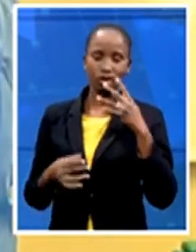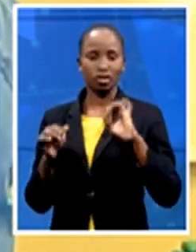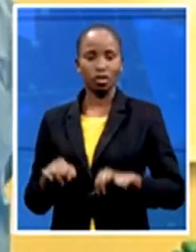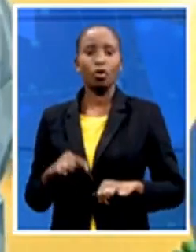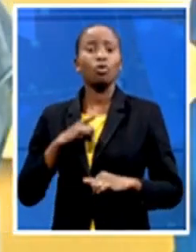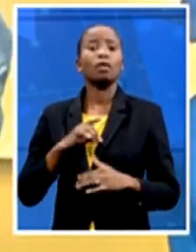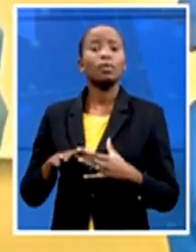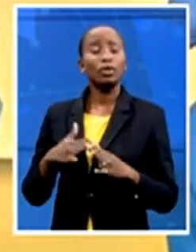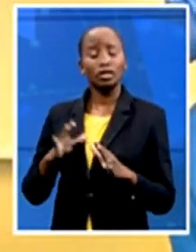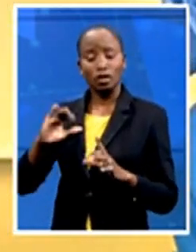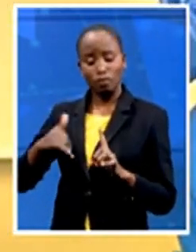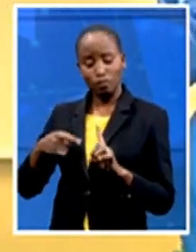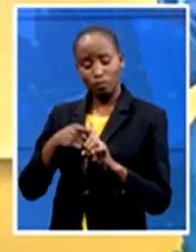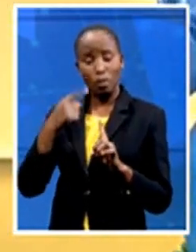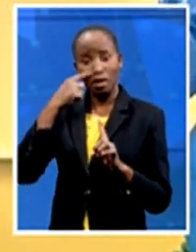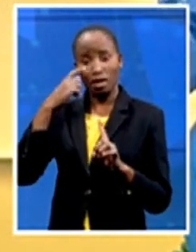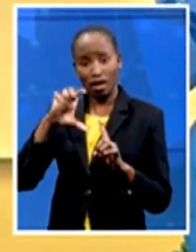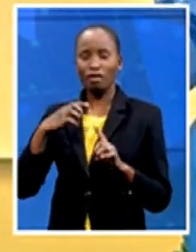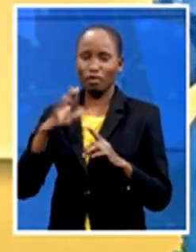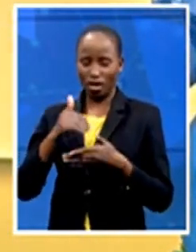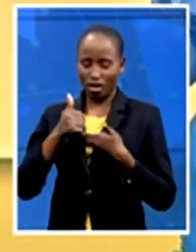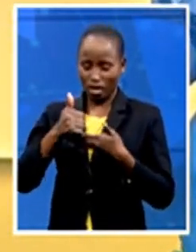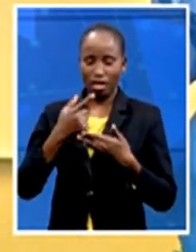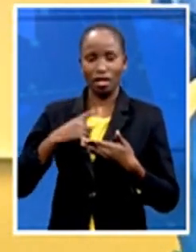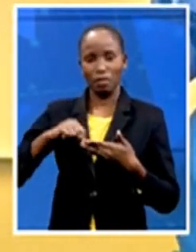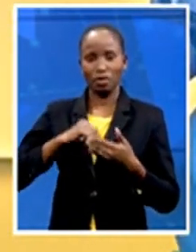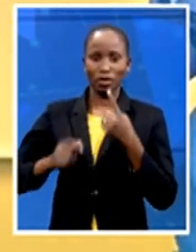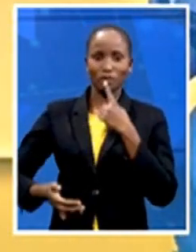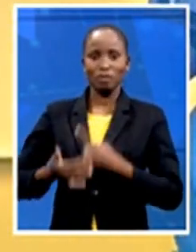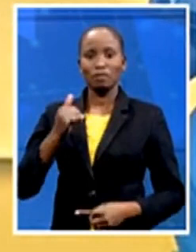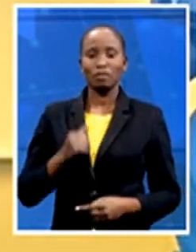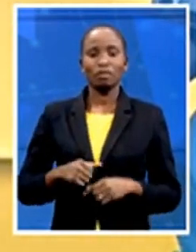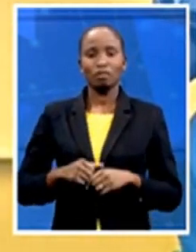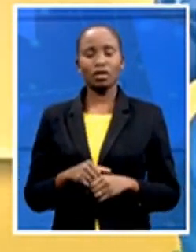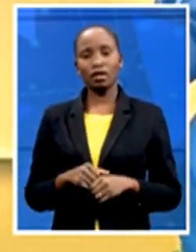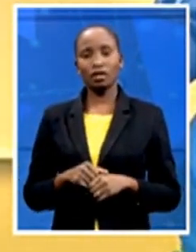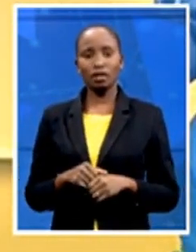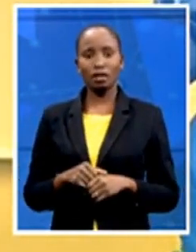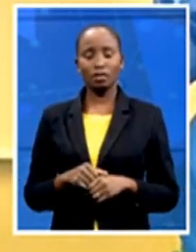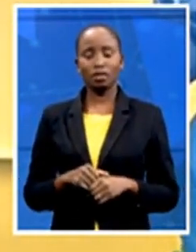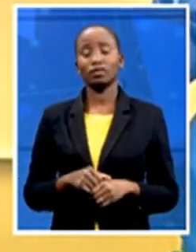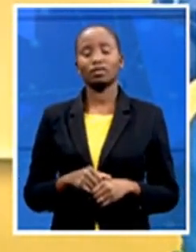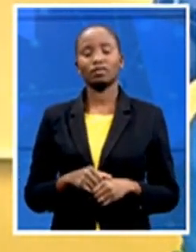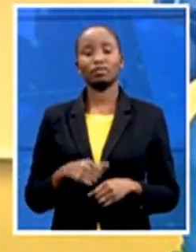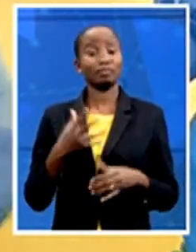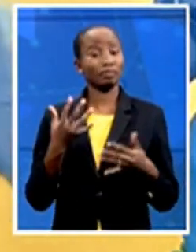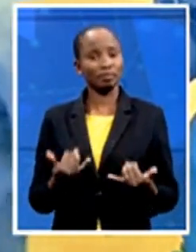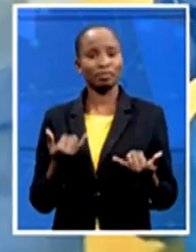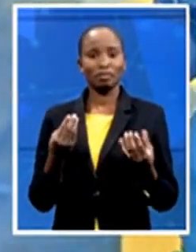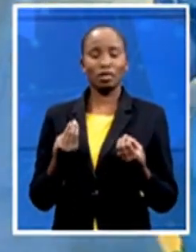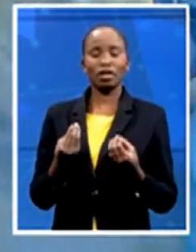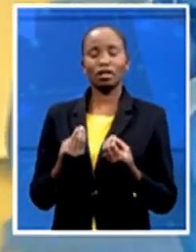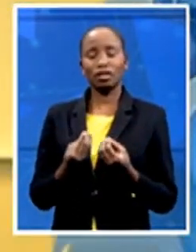can celebrate her is to showcase the skills that we have learned because of her, that we can